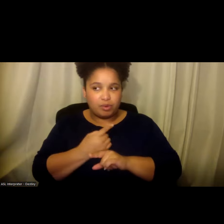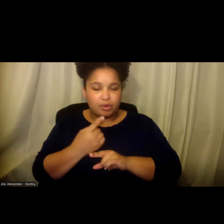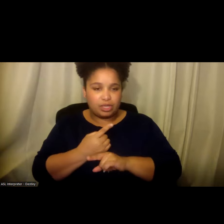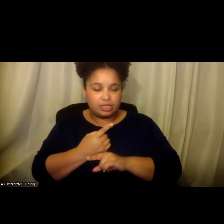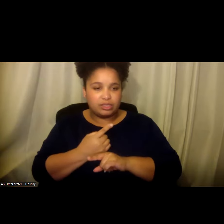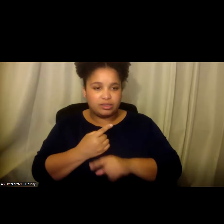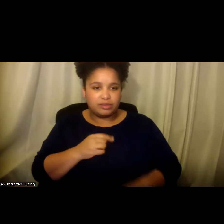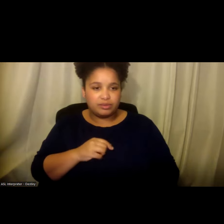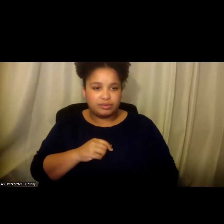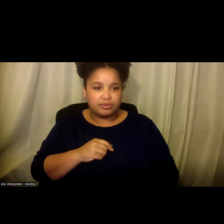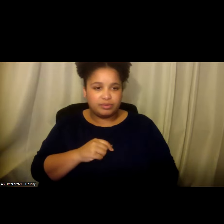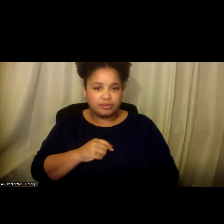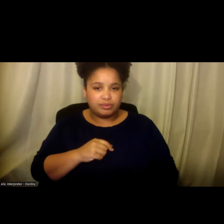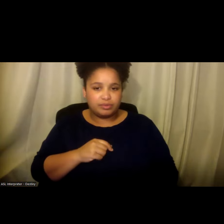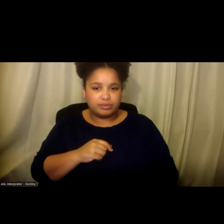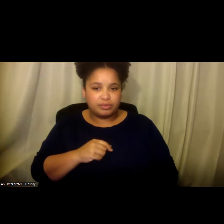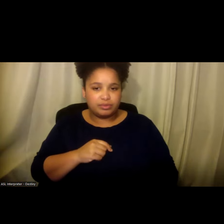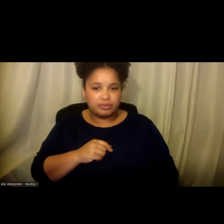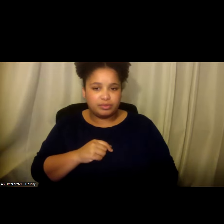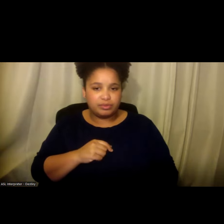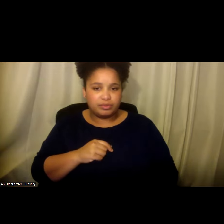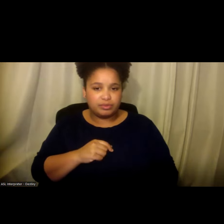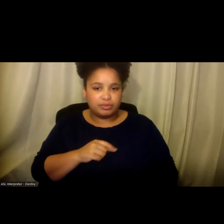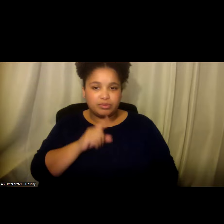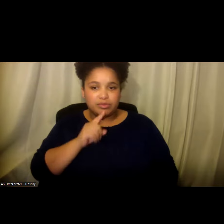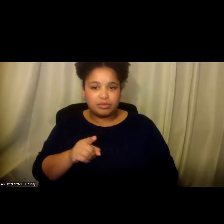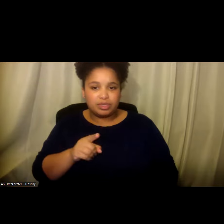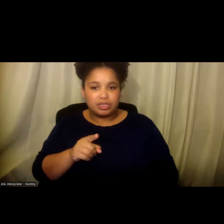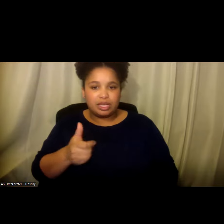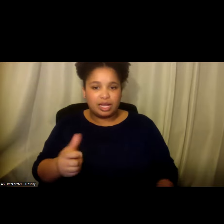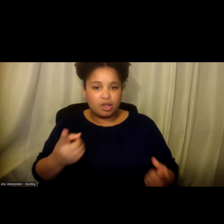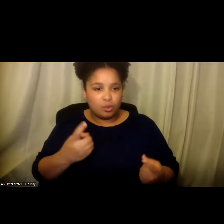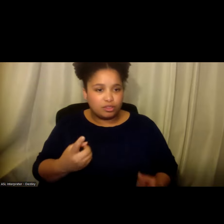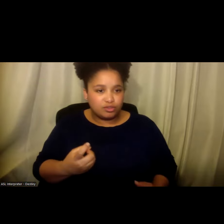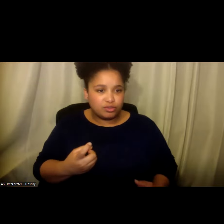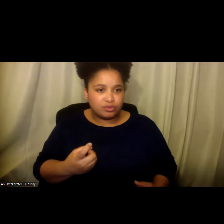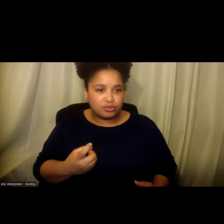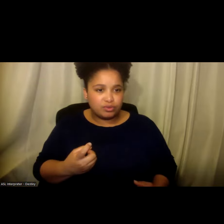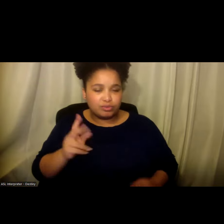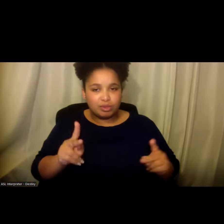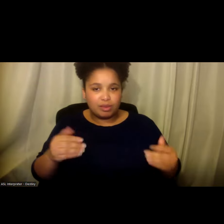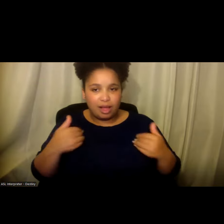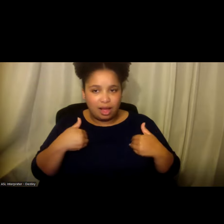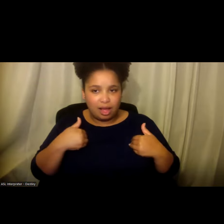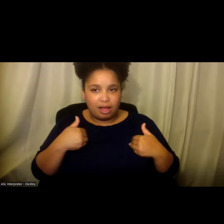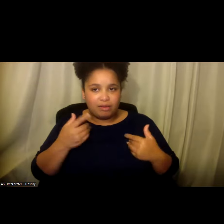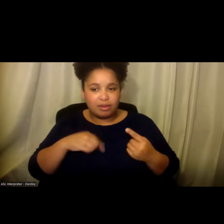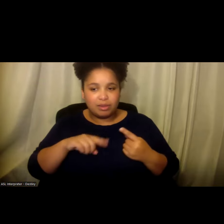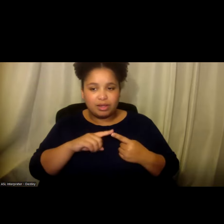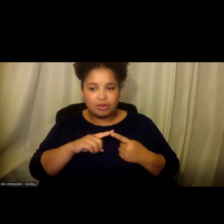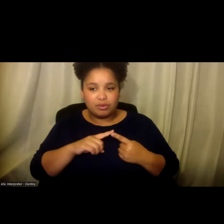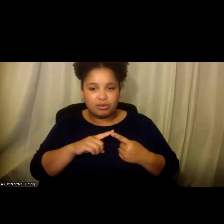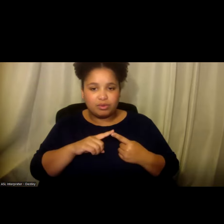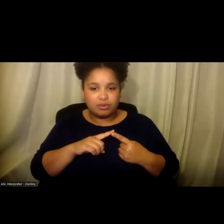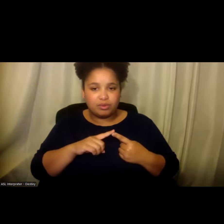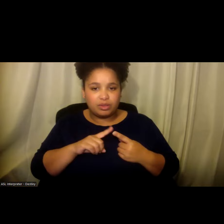And then in the meantime, really look forward to any questions that people have about the